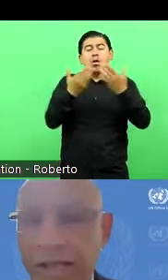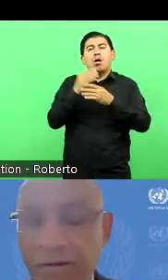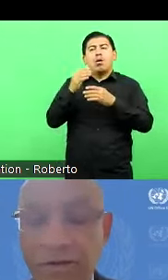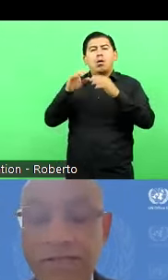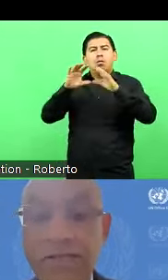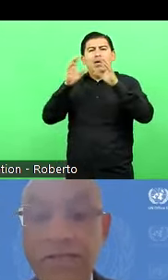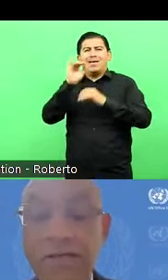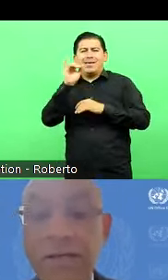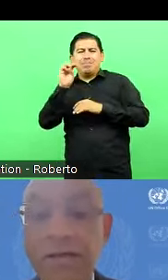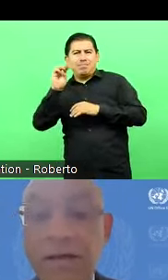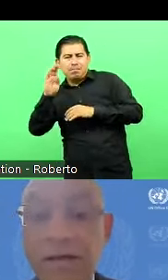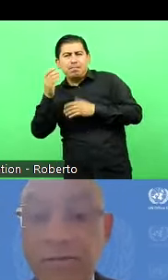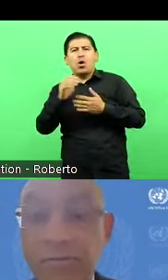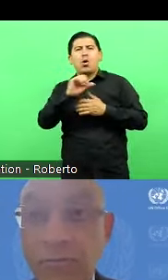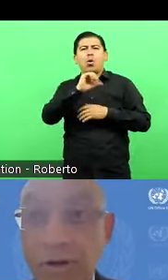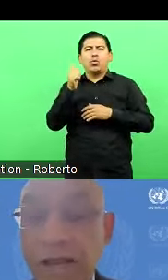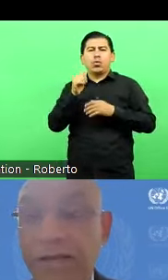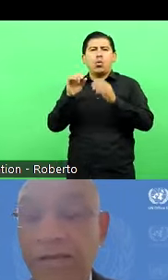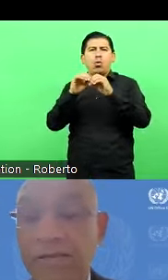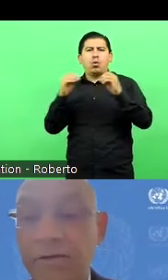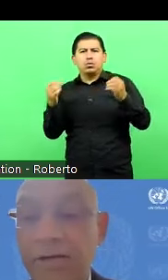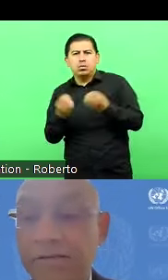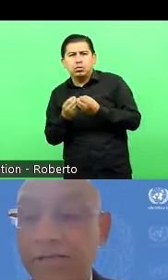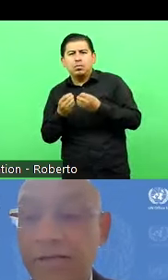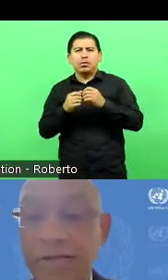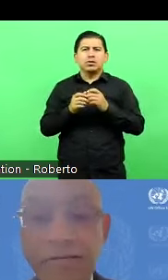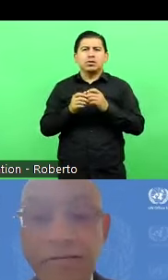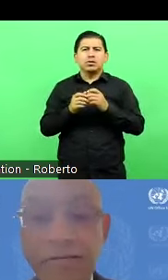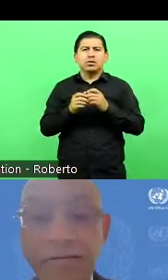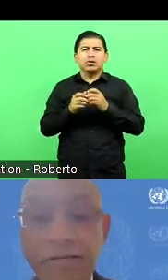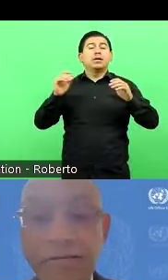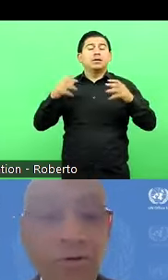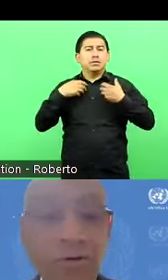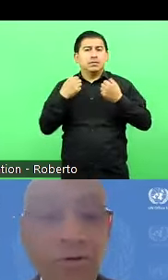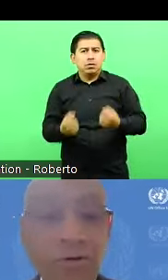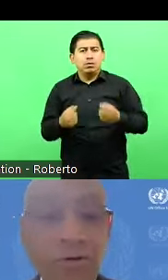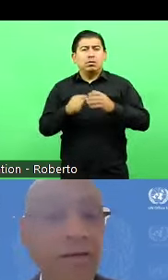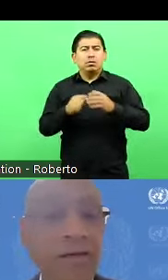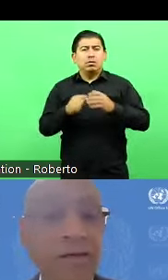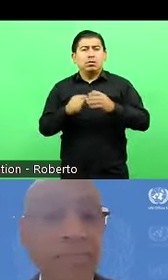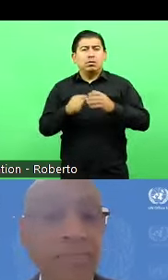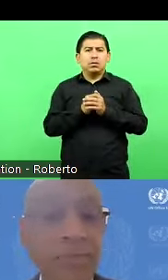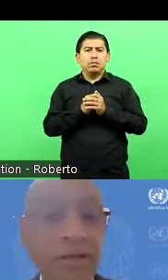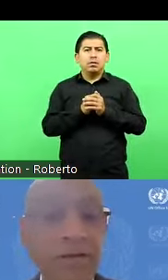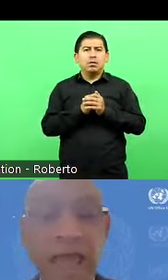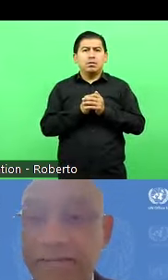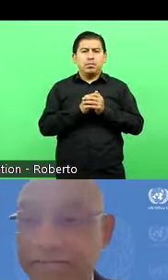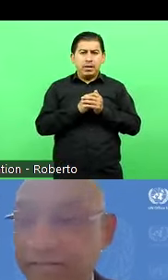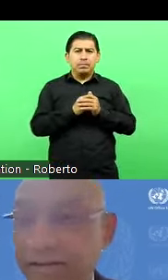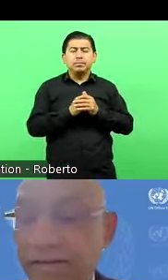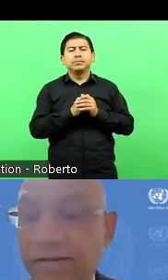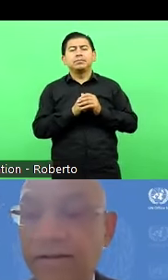World Health Organization, Food and Agriculture Organization, IOM,